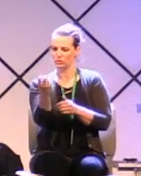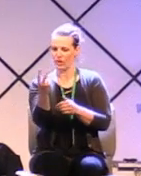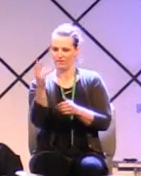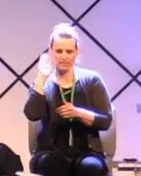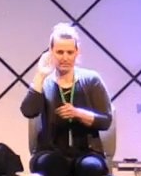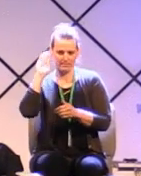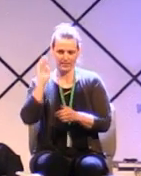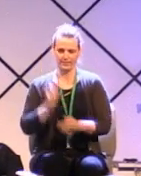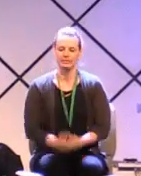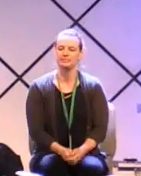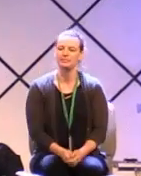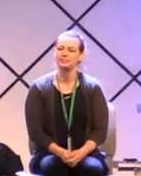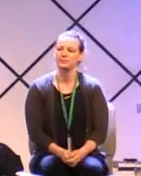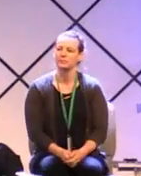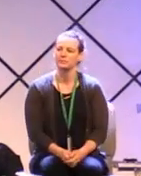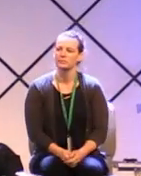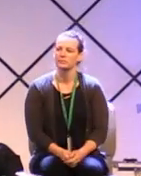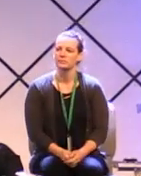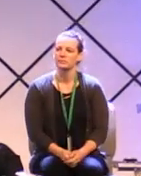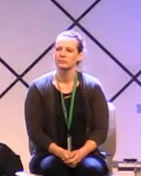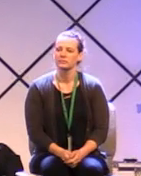puppy.